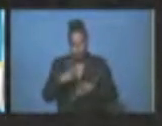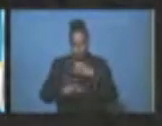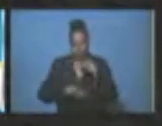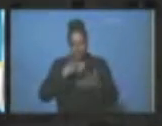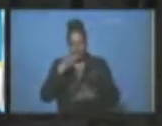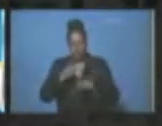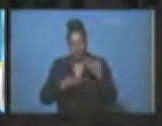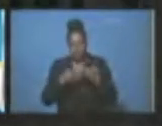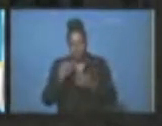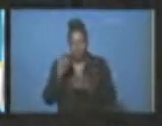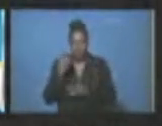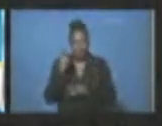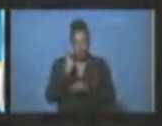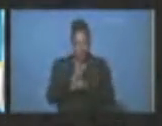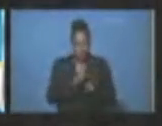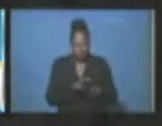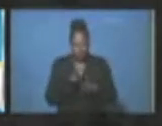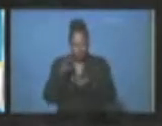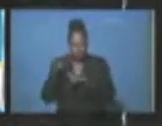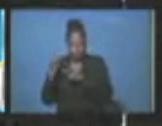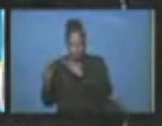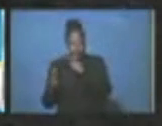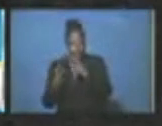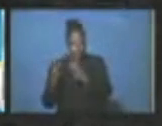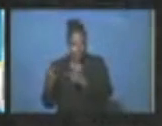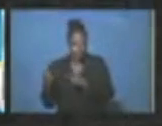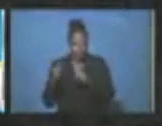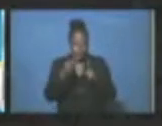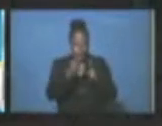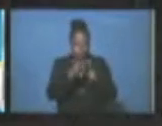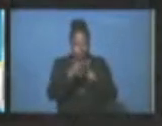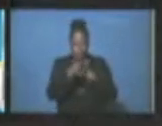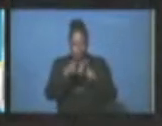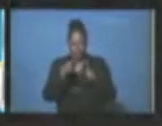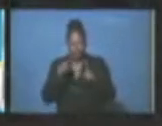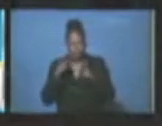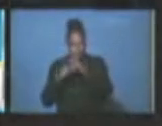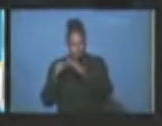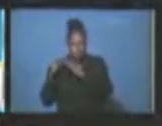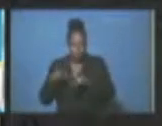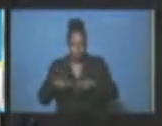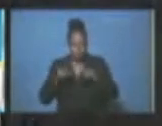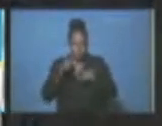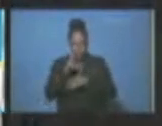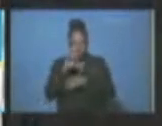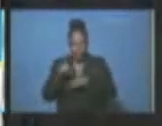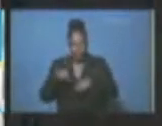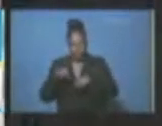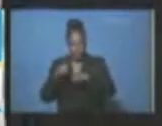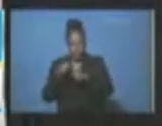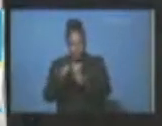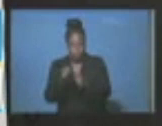the exclusive rights to transport visitors to and from hotels was given to Bay Street-owned tour companies. The strike lasted for